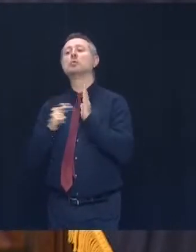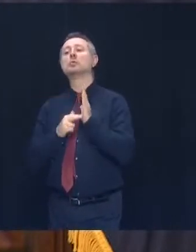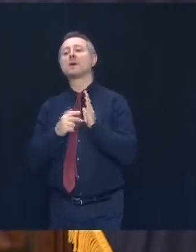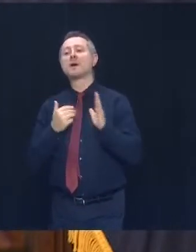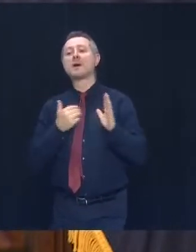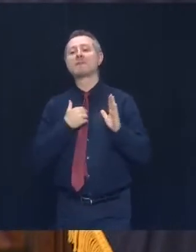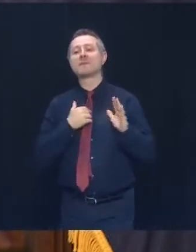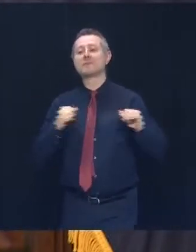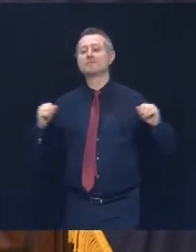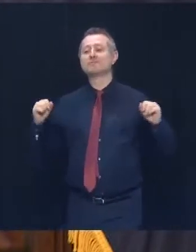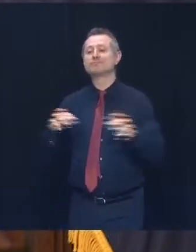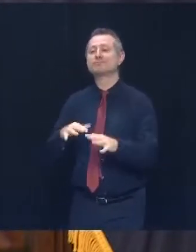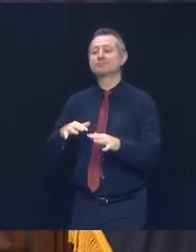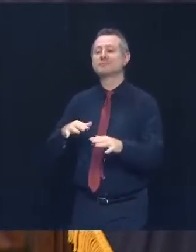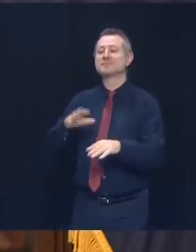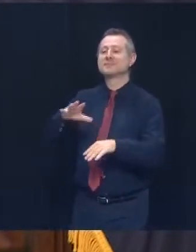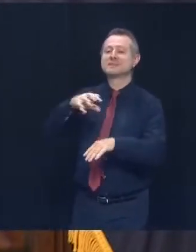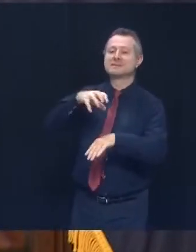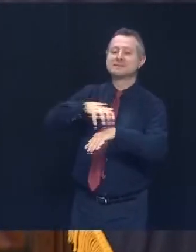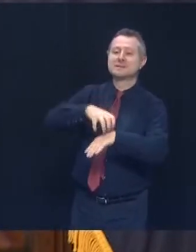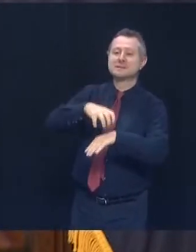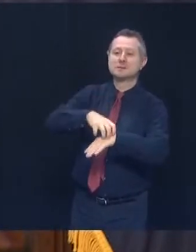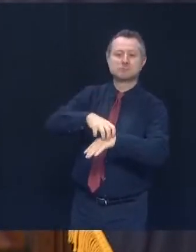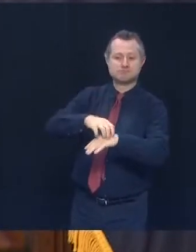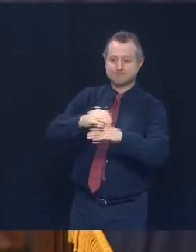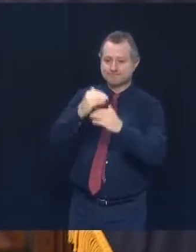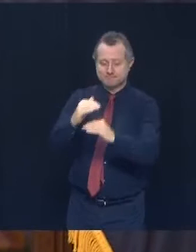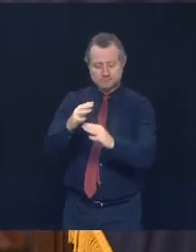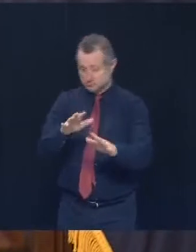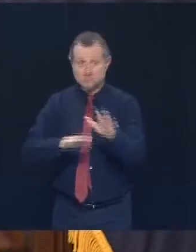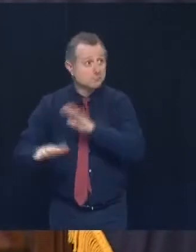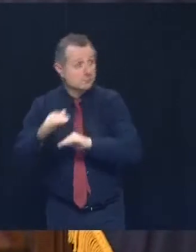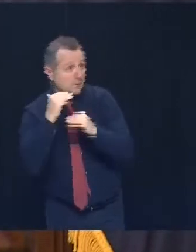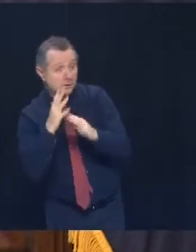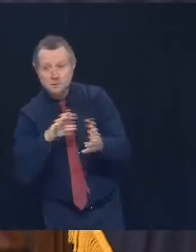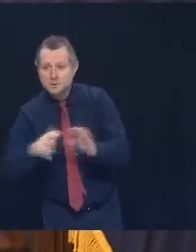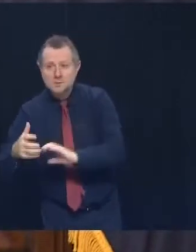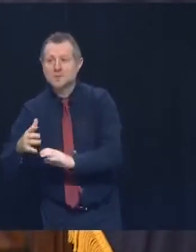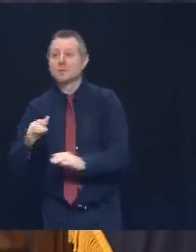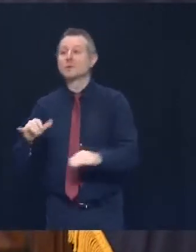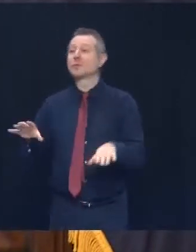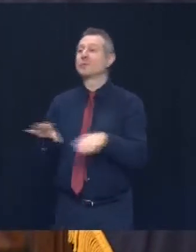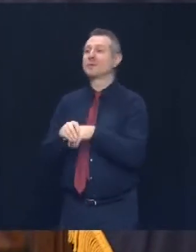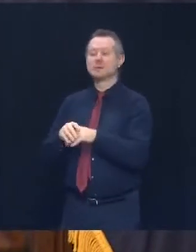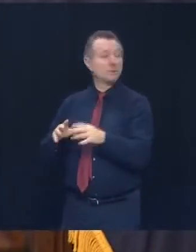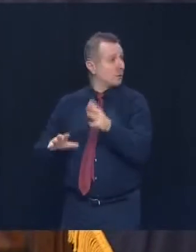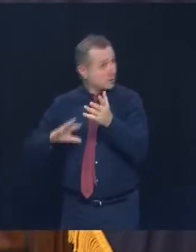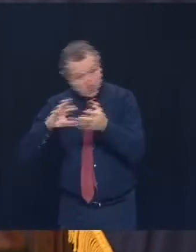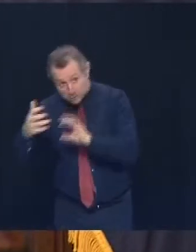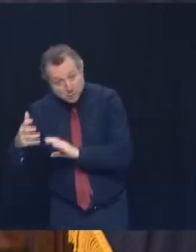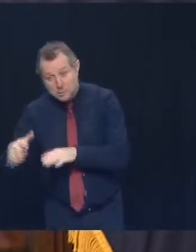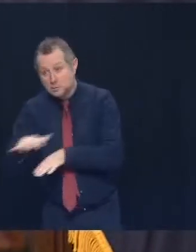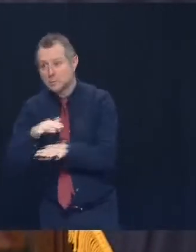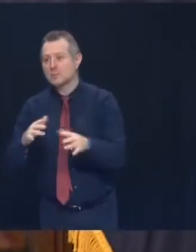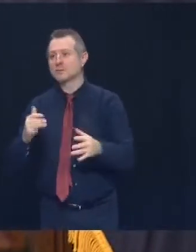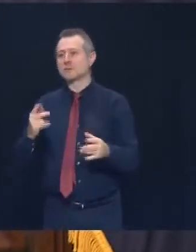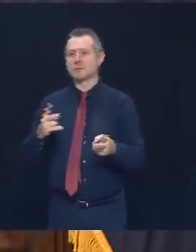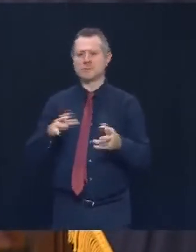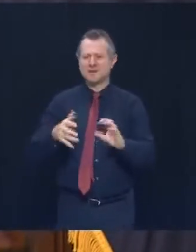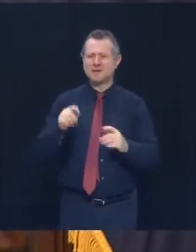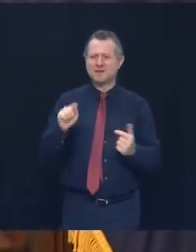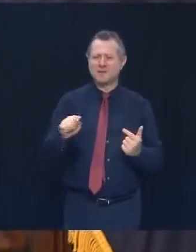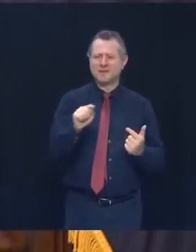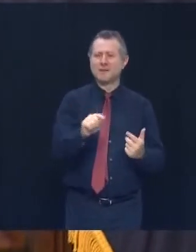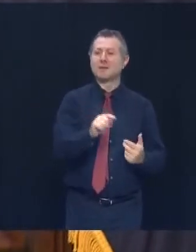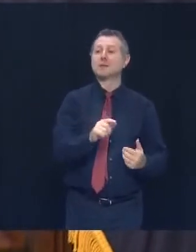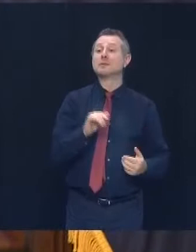disrupted. How many people they can have at a wedding is disrupted. The operation of